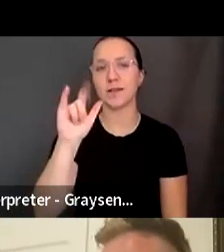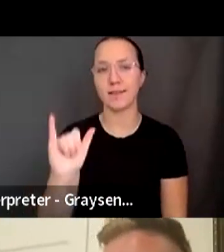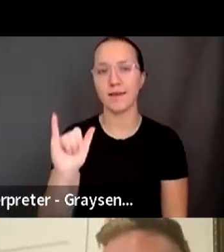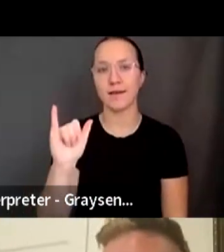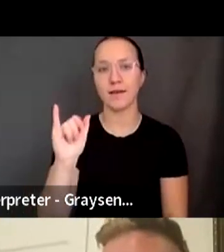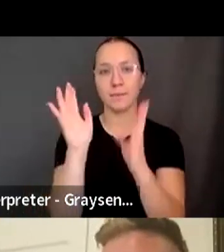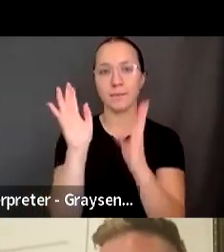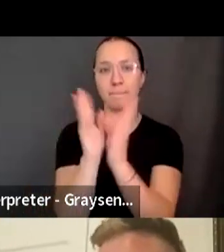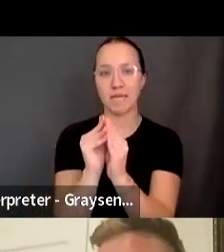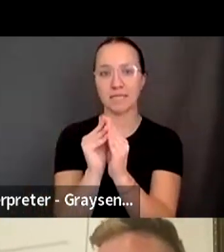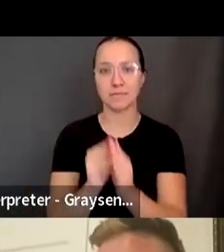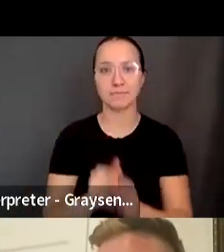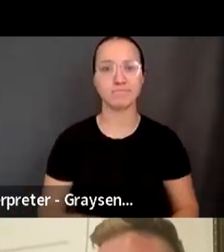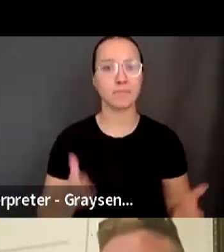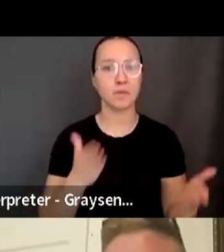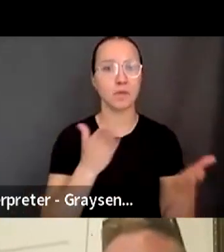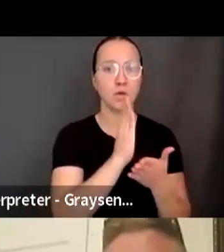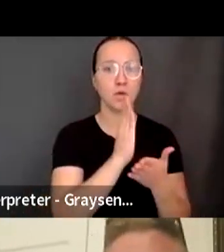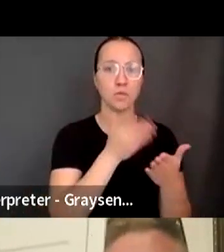right.